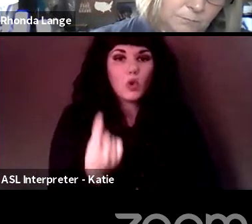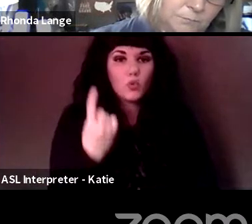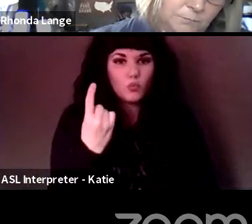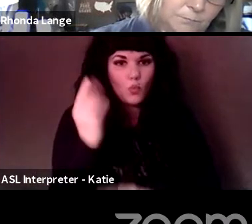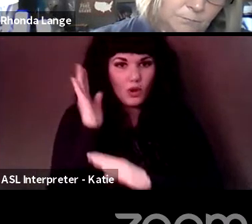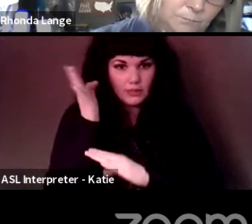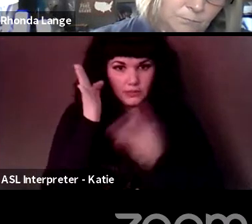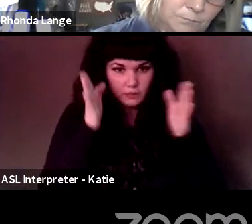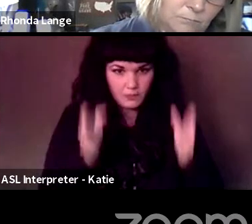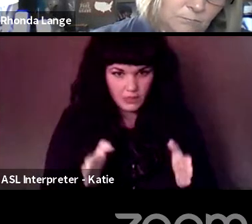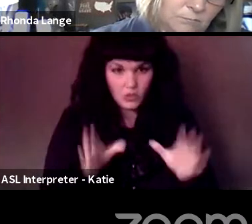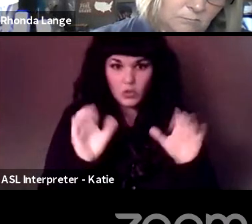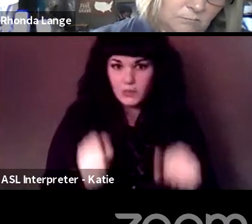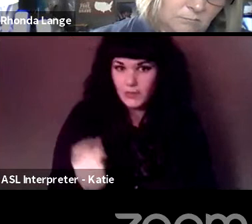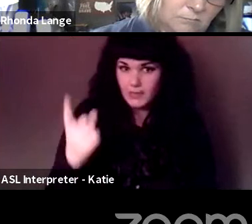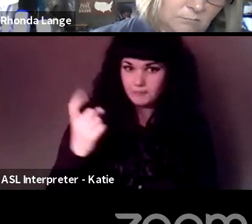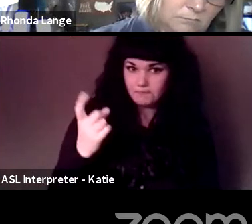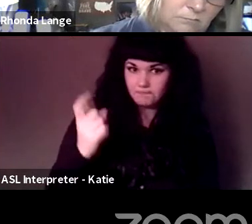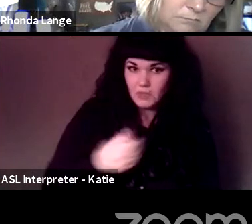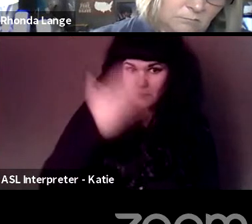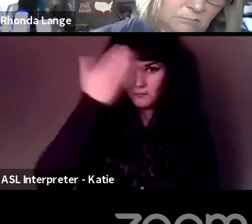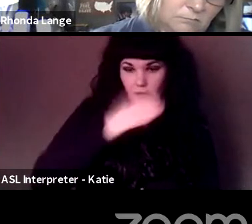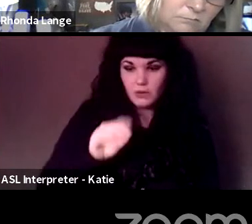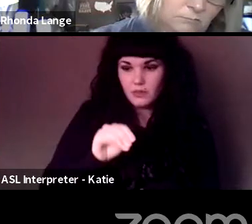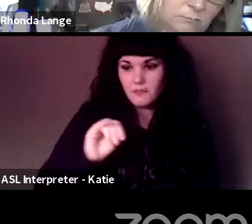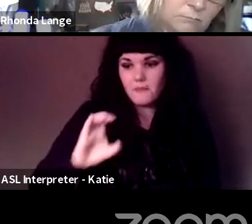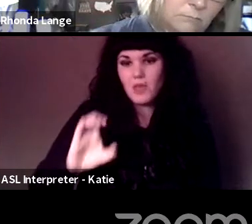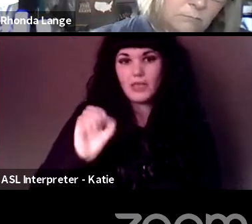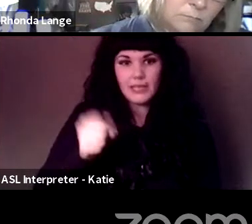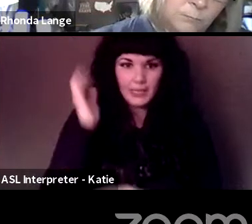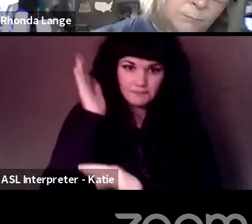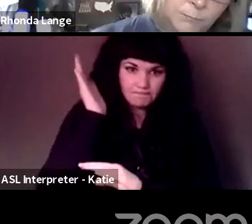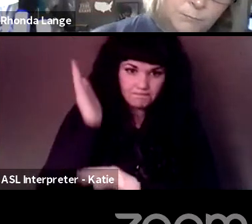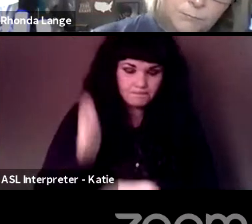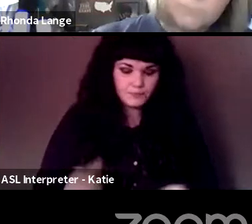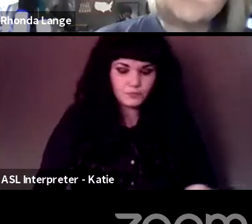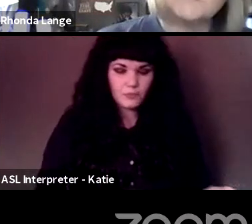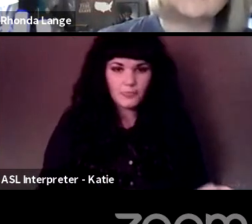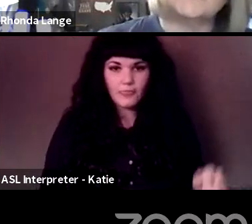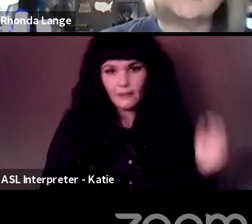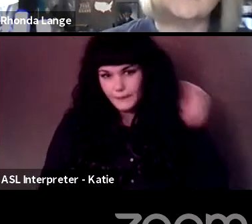approach the microphone and provide in-person public commentary to the commission.